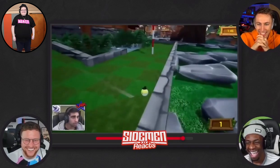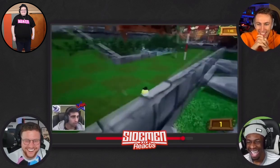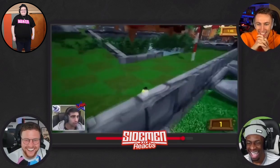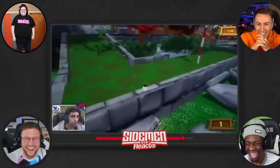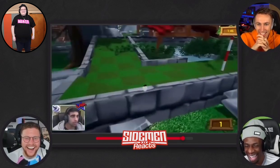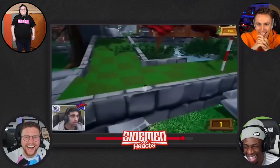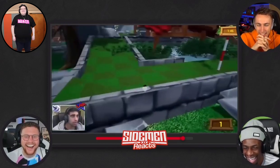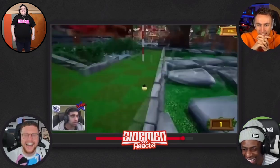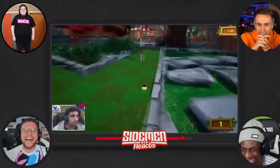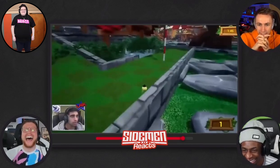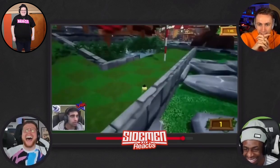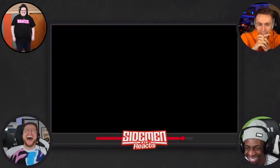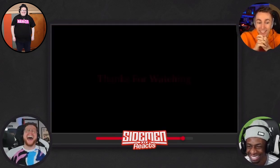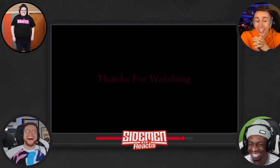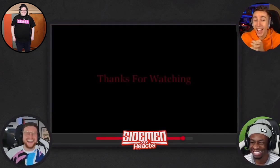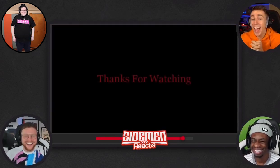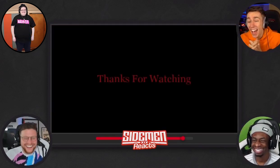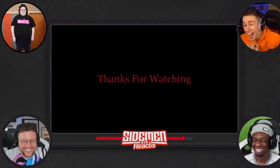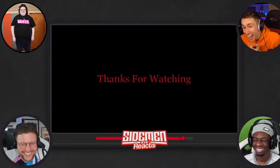Bang